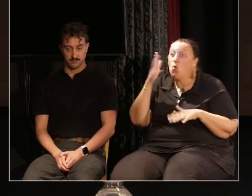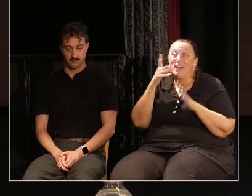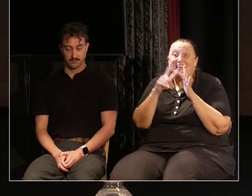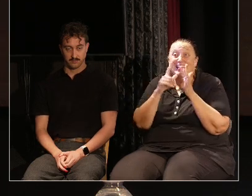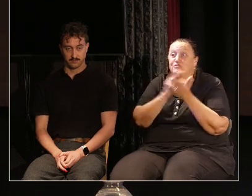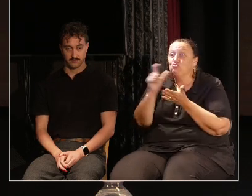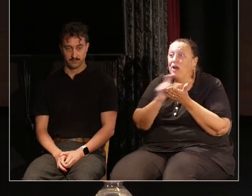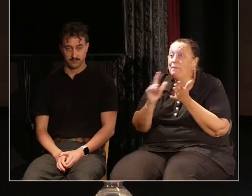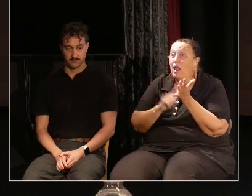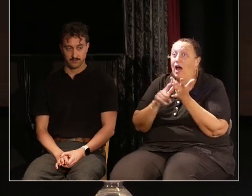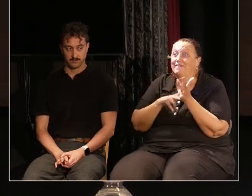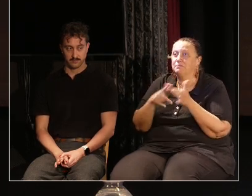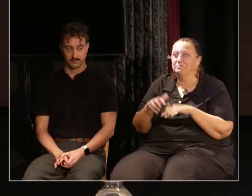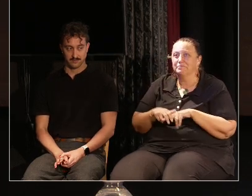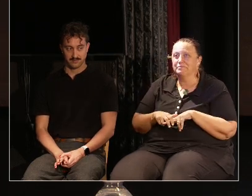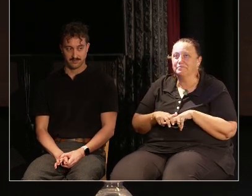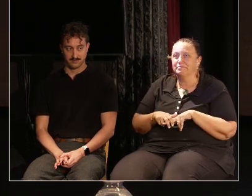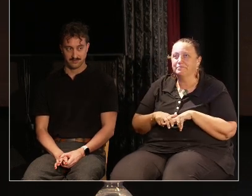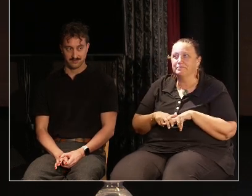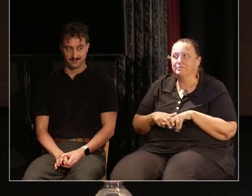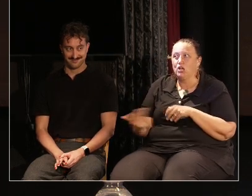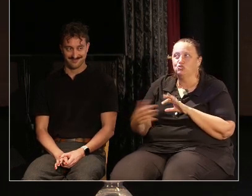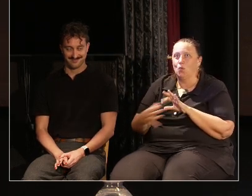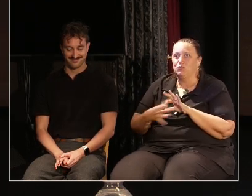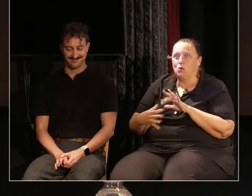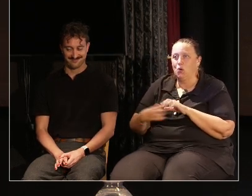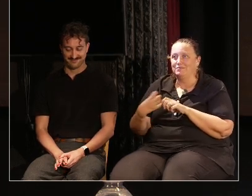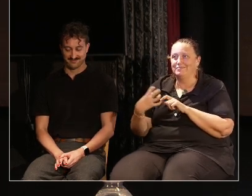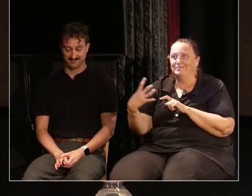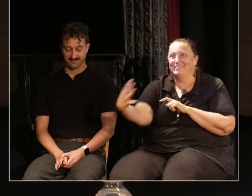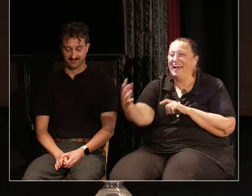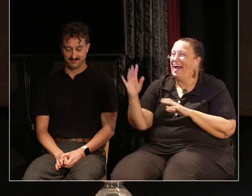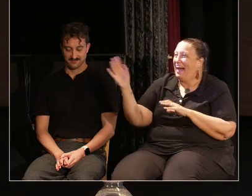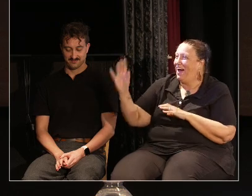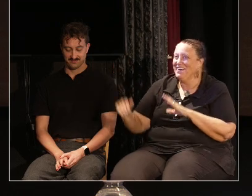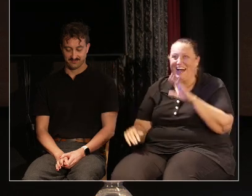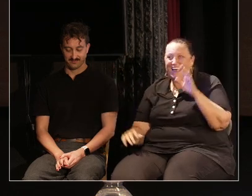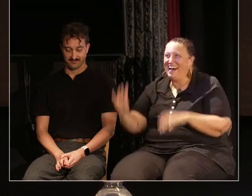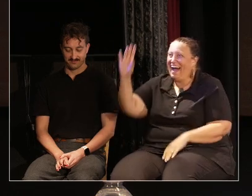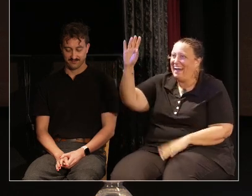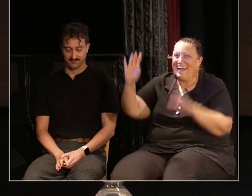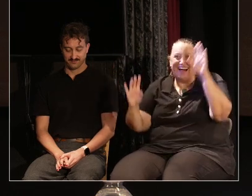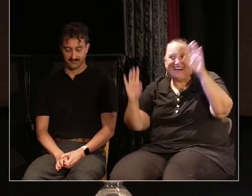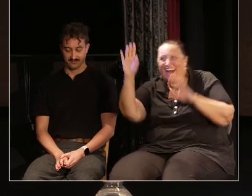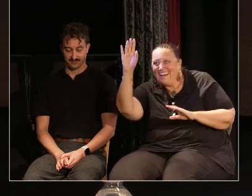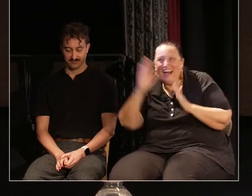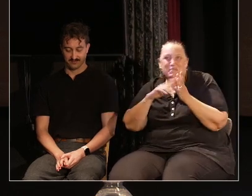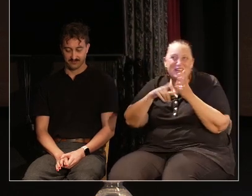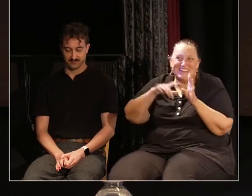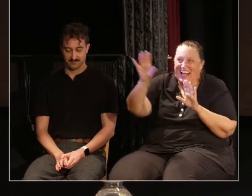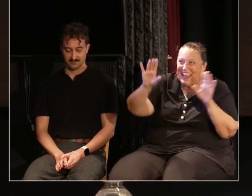live and you you sit there quietly waiting for everybody to join, and you just say hello, hi, hi Mary,